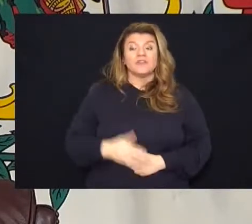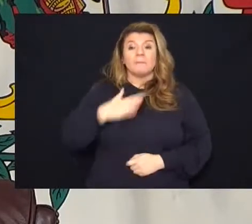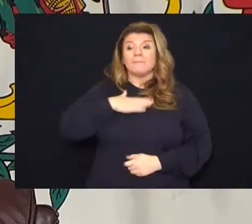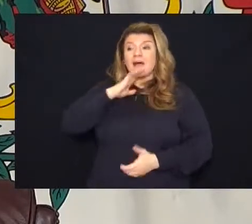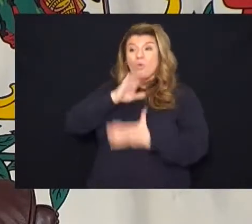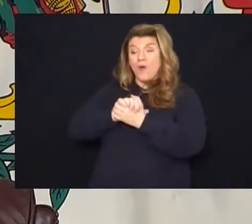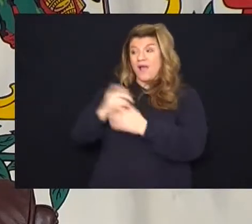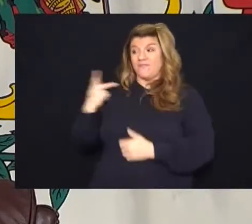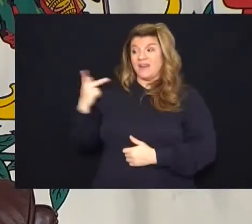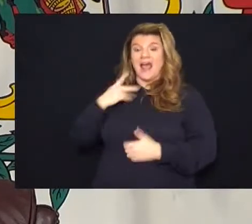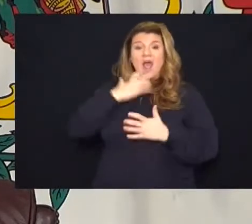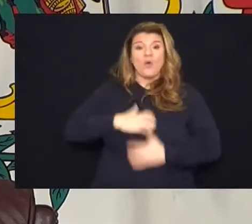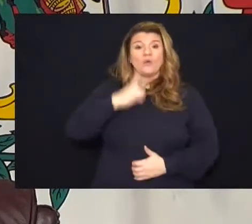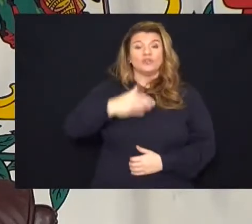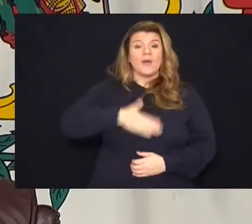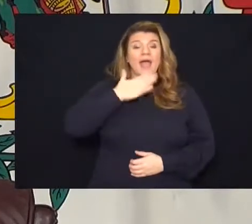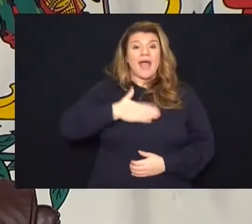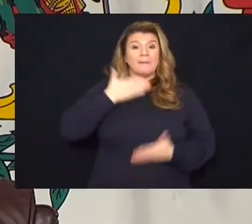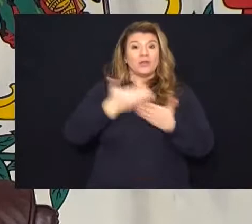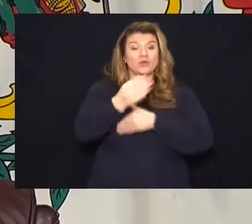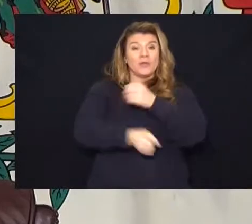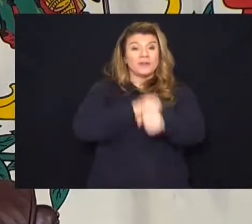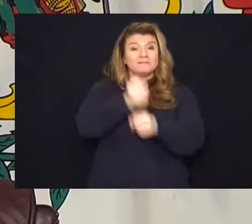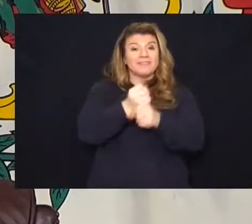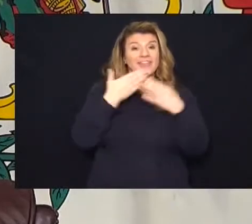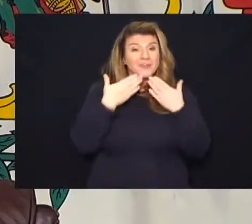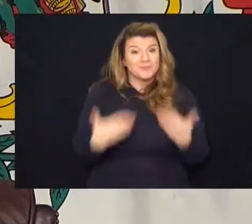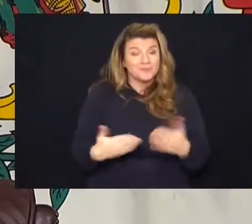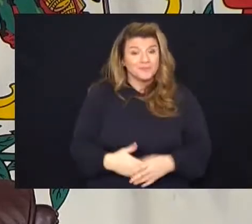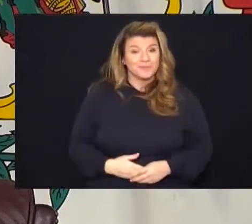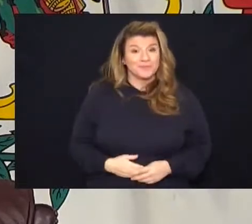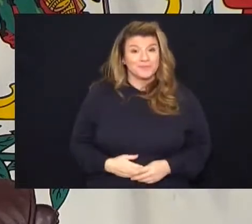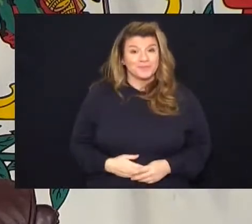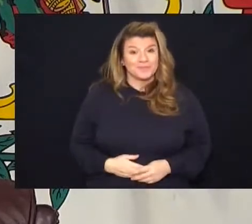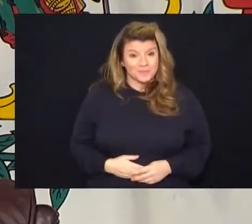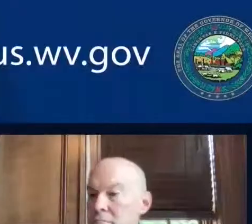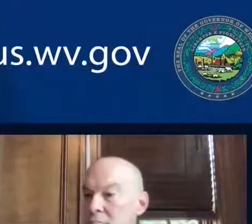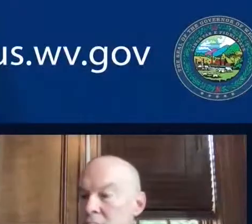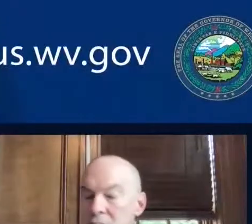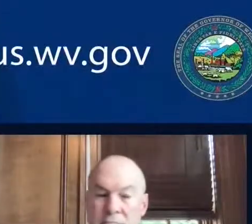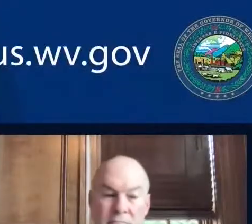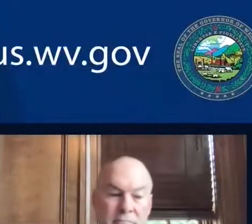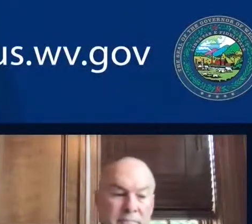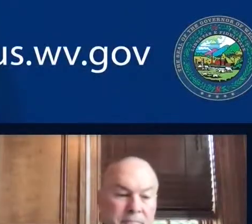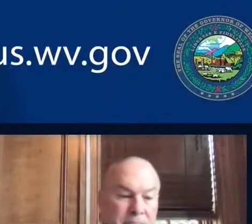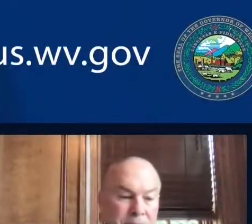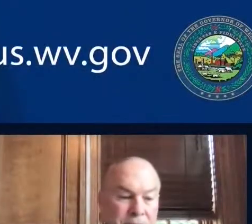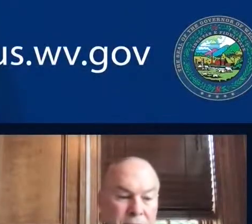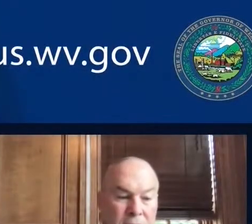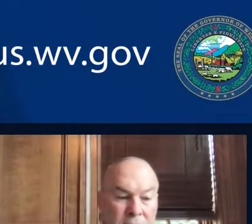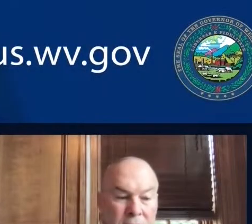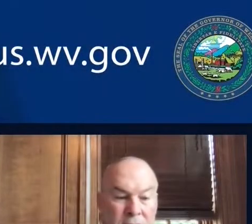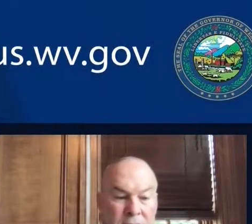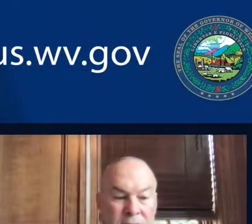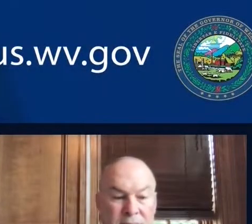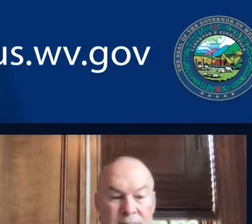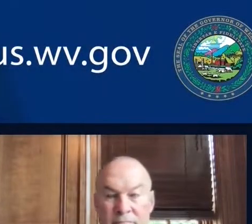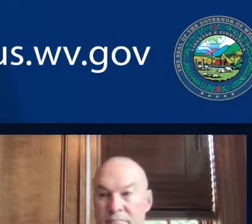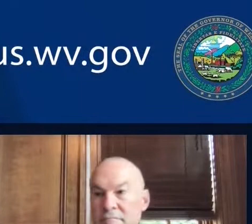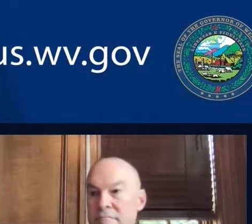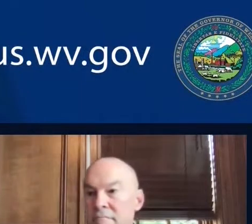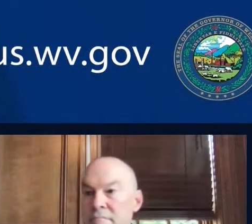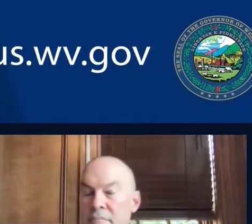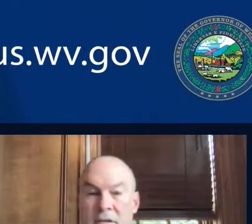I wish you a Happy New Year, that's for sure. Thank you so much. All right, thank you, Governor. Let's now go to Dr. Clay Marsh, our coronavirus